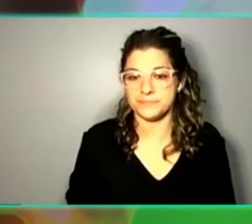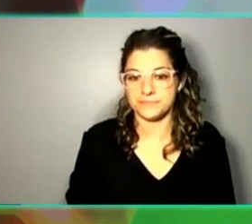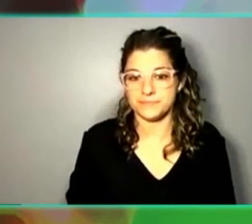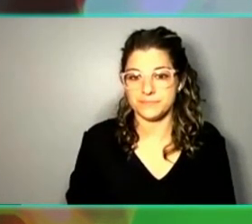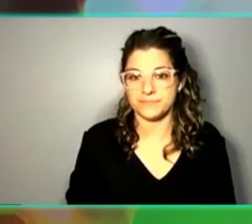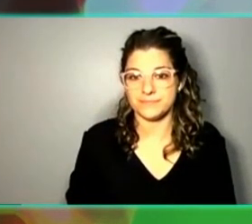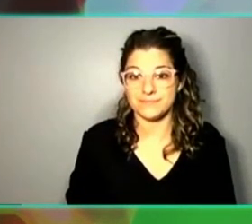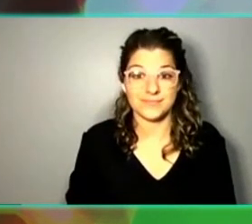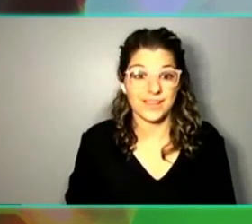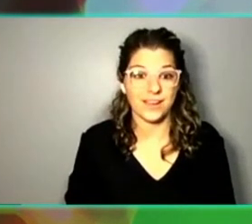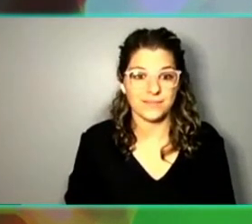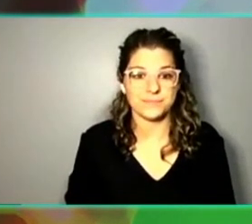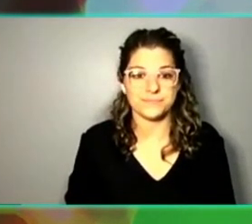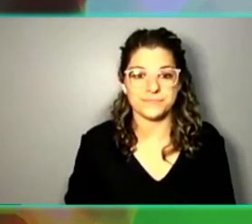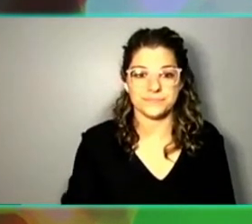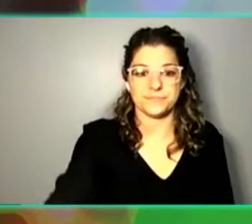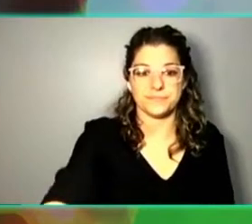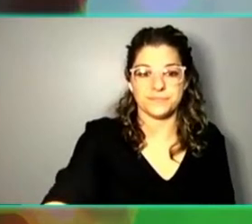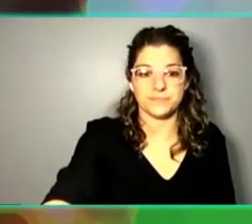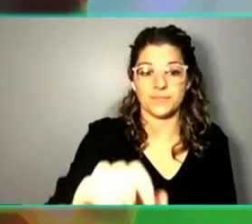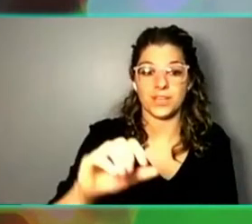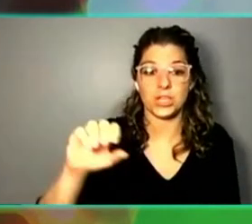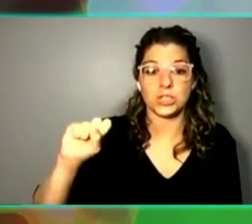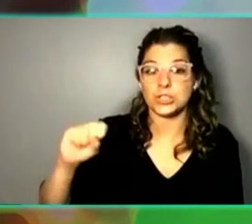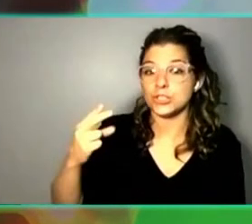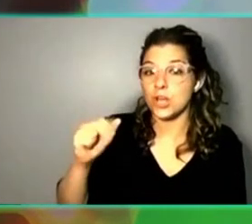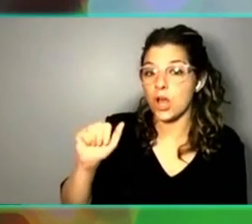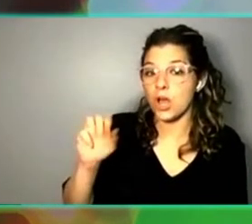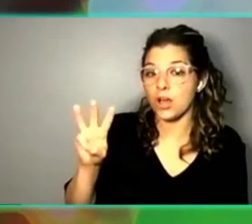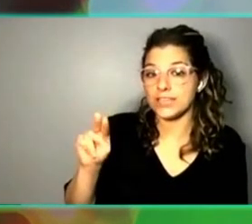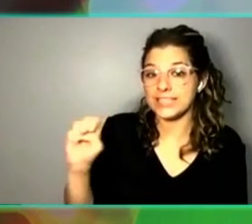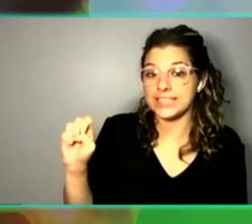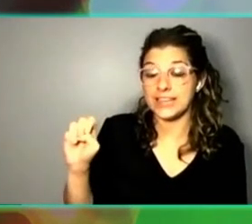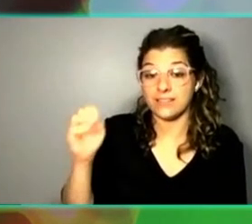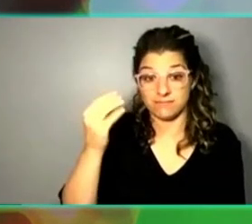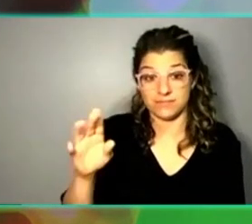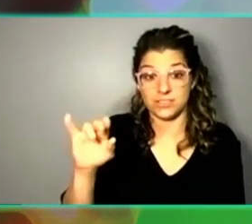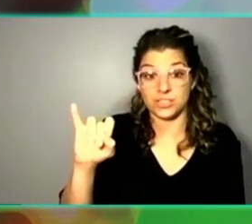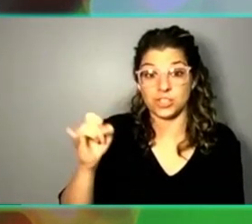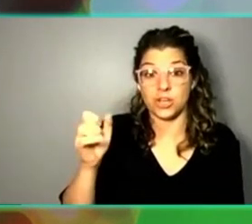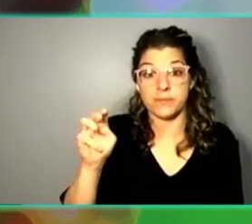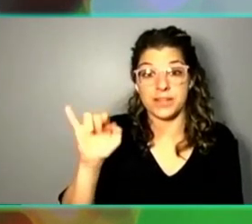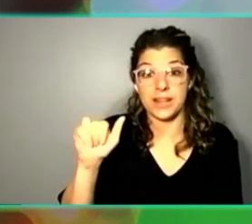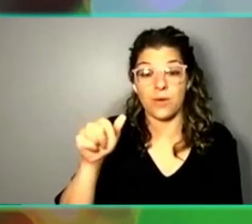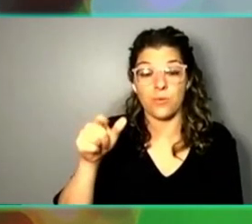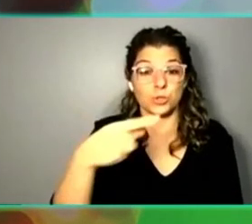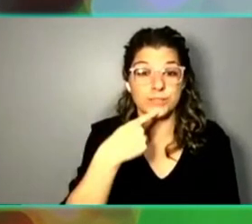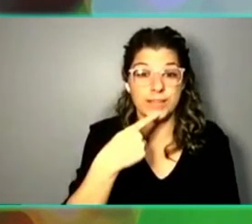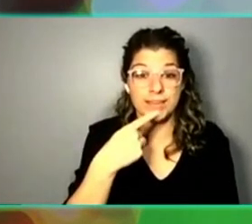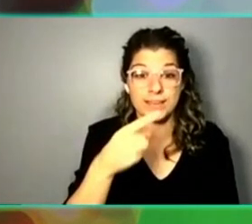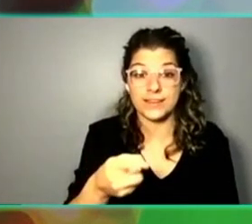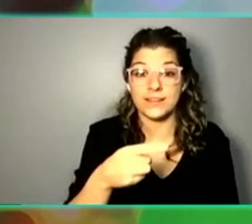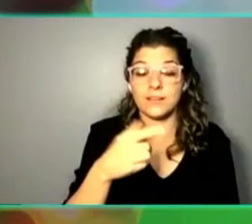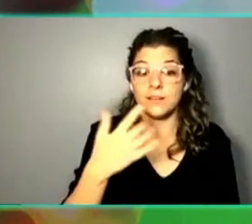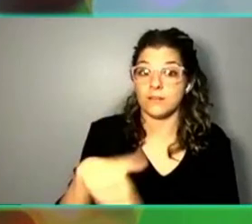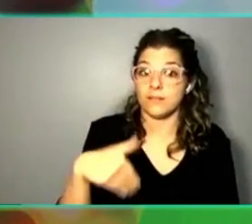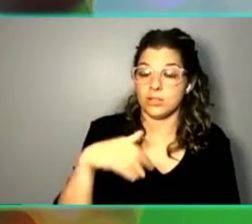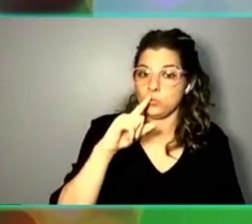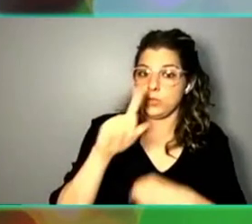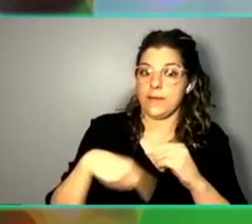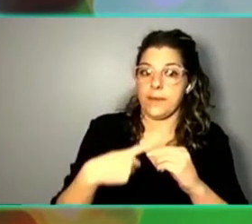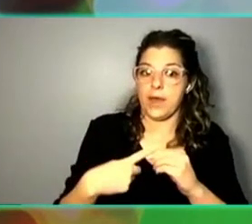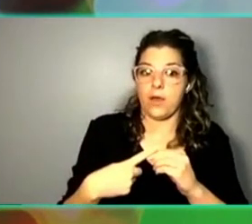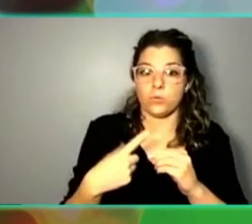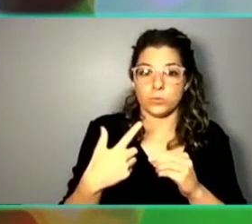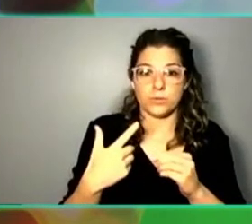Yeah, and Jamila, just to piggyback on what you're saying, it's really about